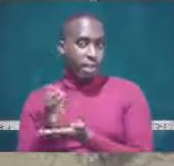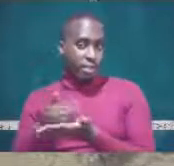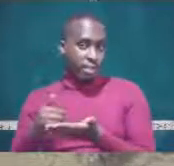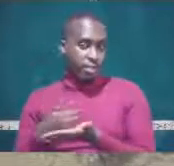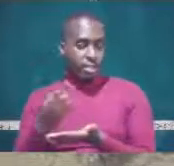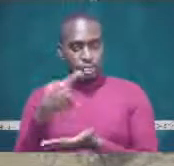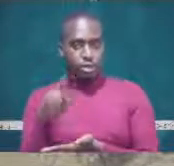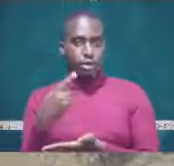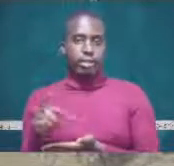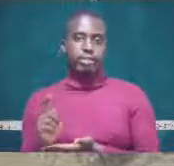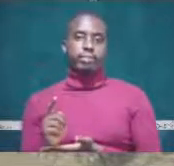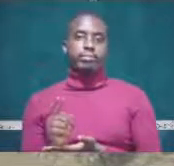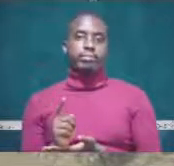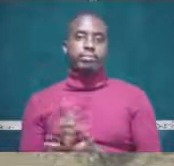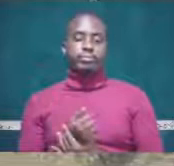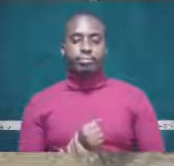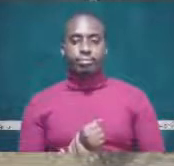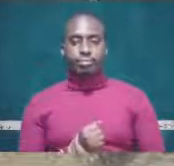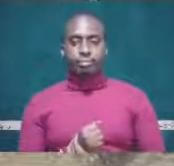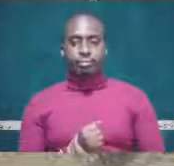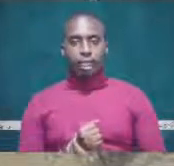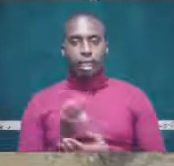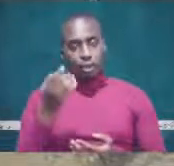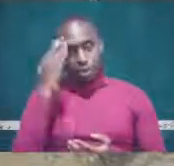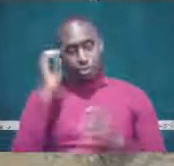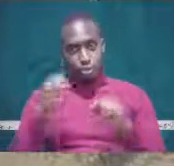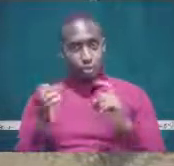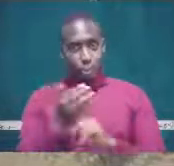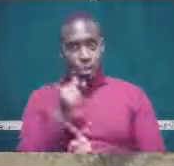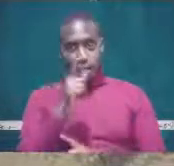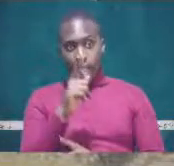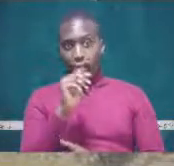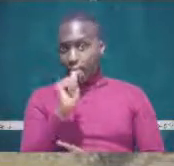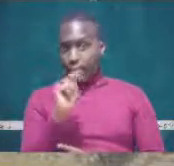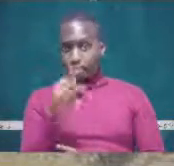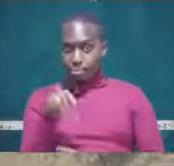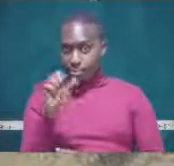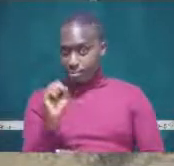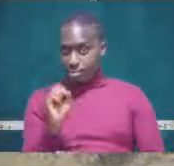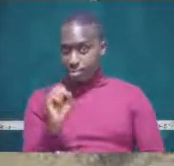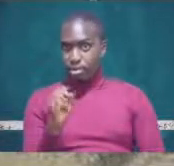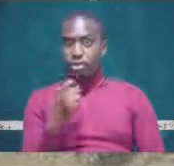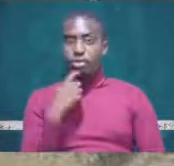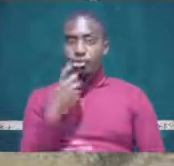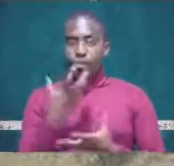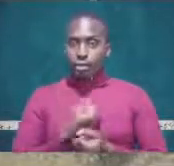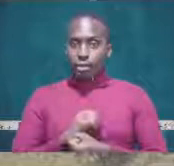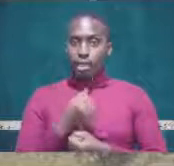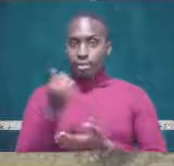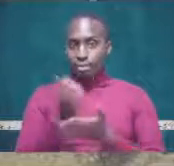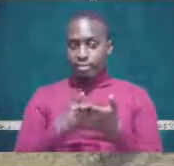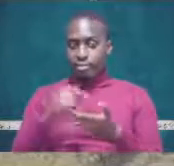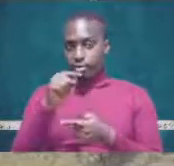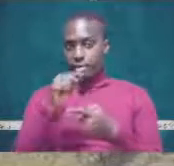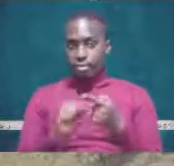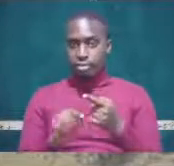of money that was saved is correct. Now, to get average propensity to save, we get saving divided by income.